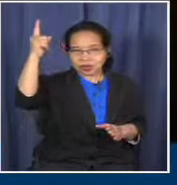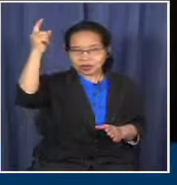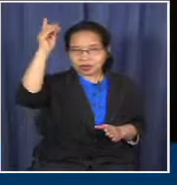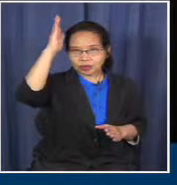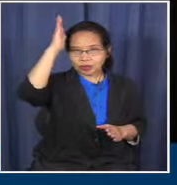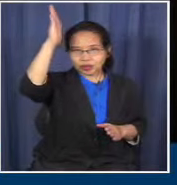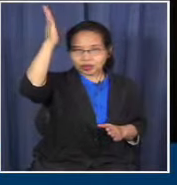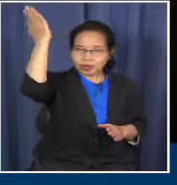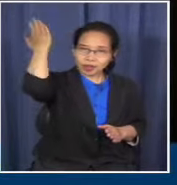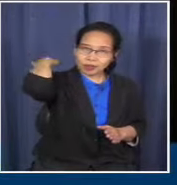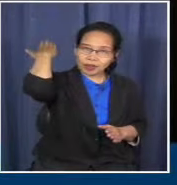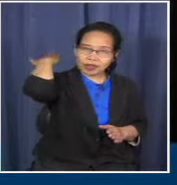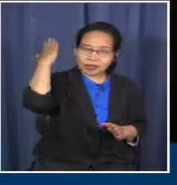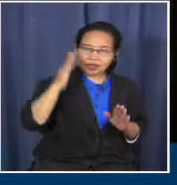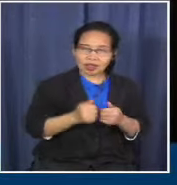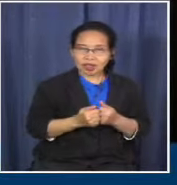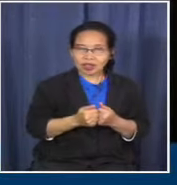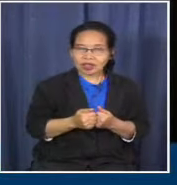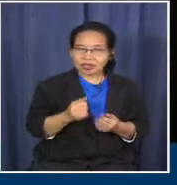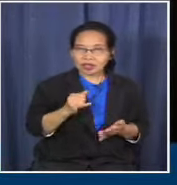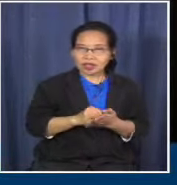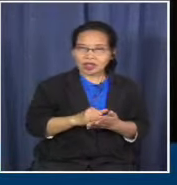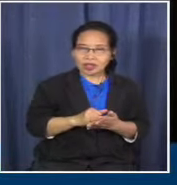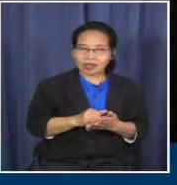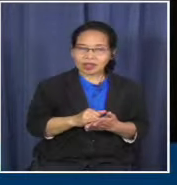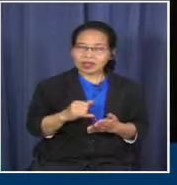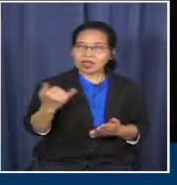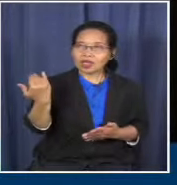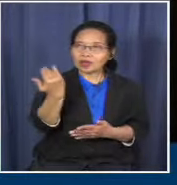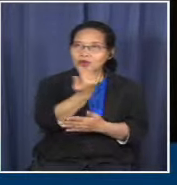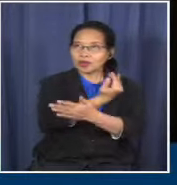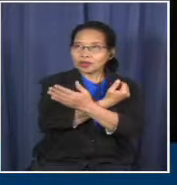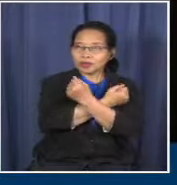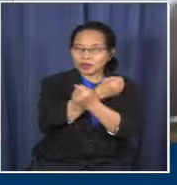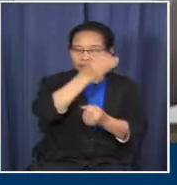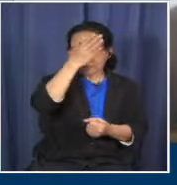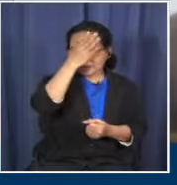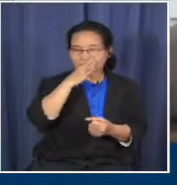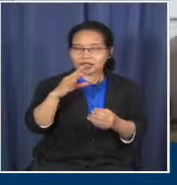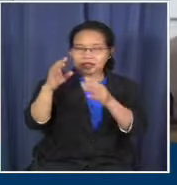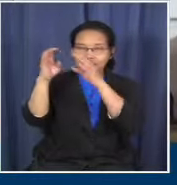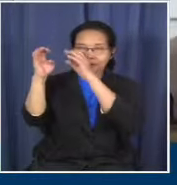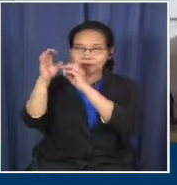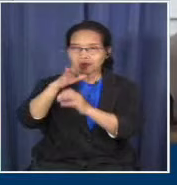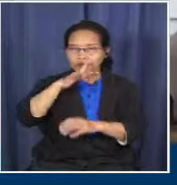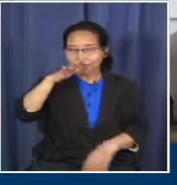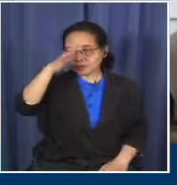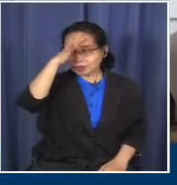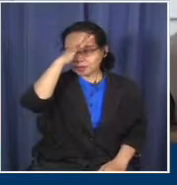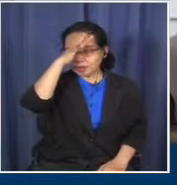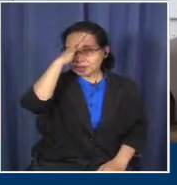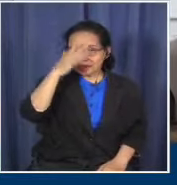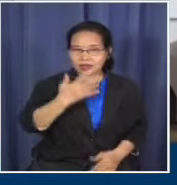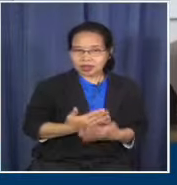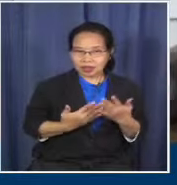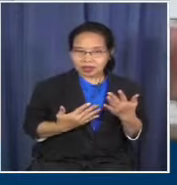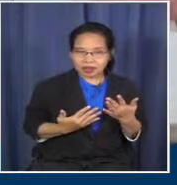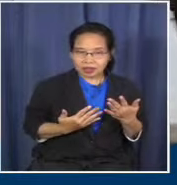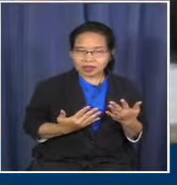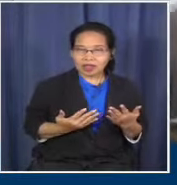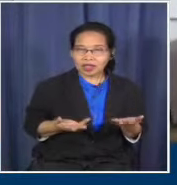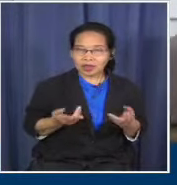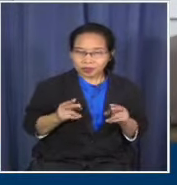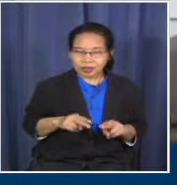future. A very loving father and mother, an expectant mother, thinks of what is going